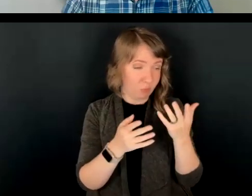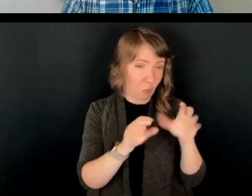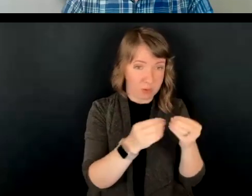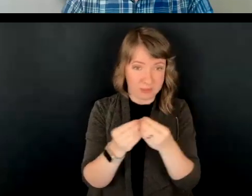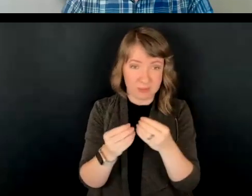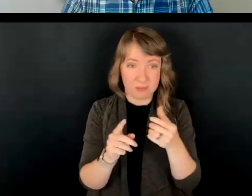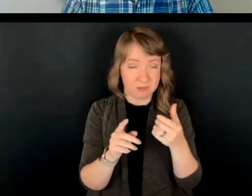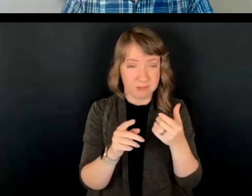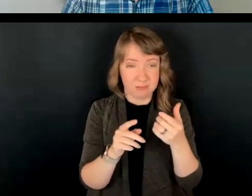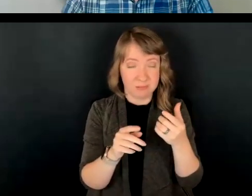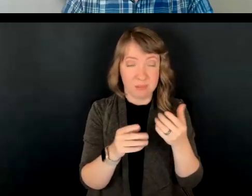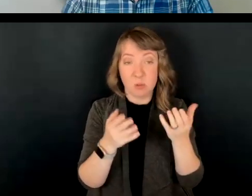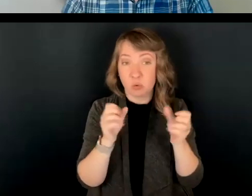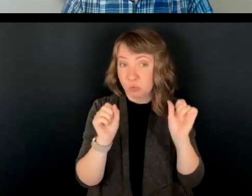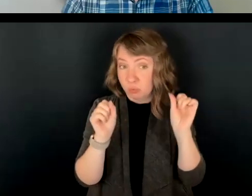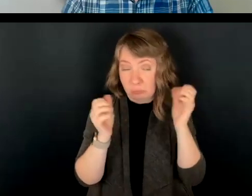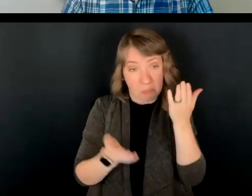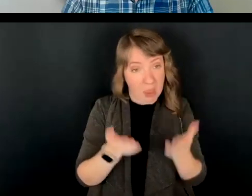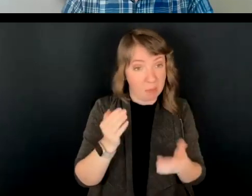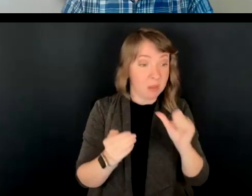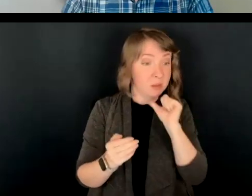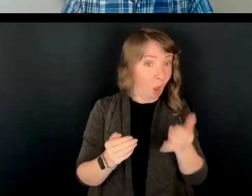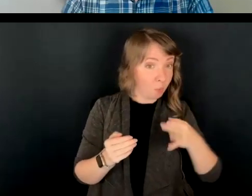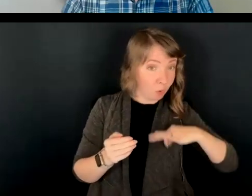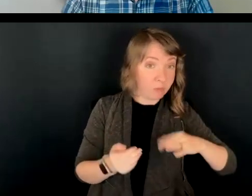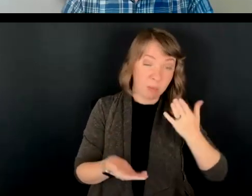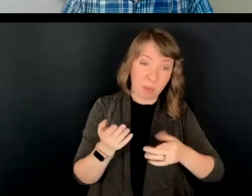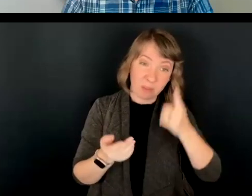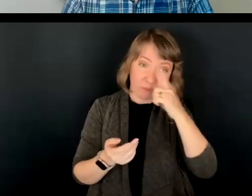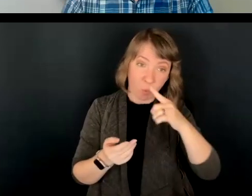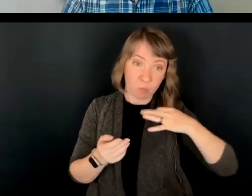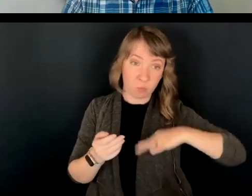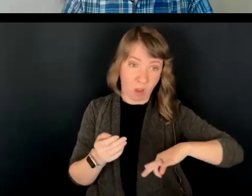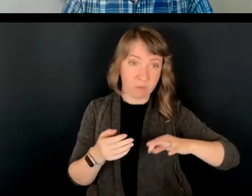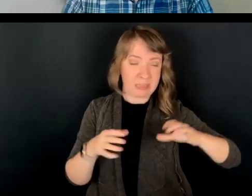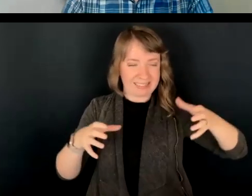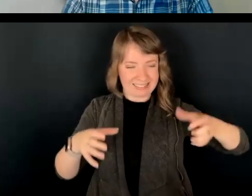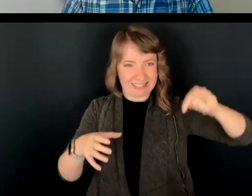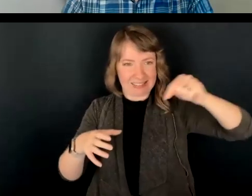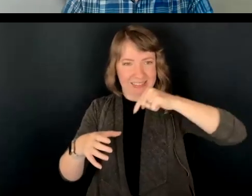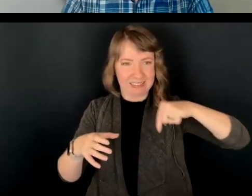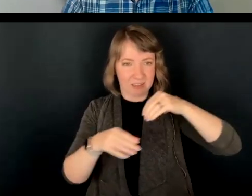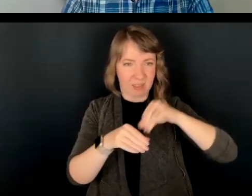could be not for profit or for profit, is already in that pool.